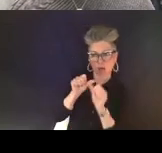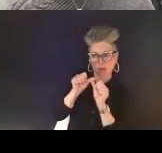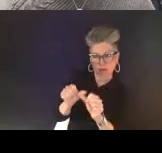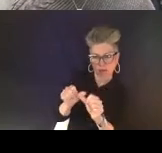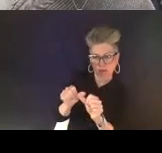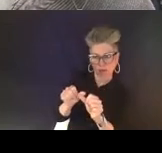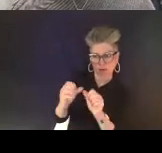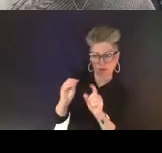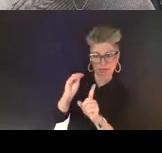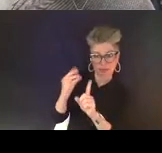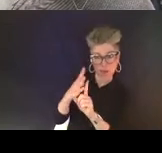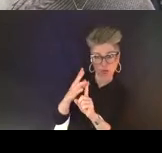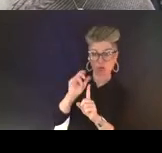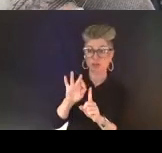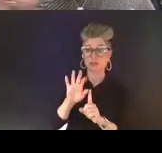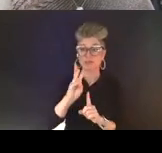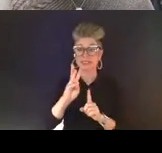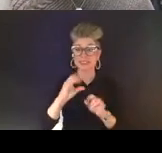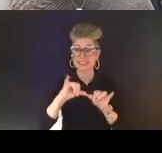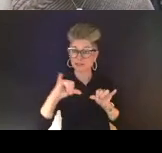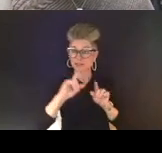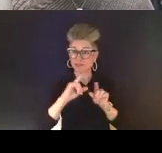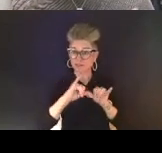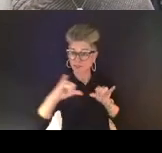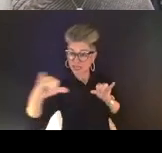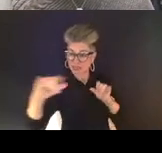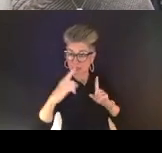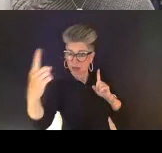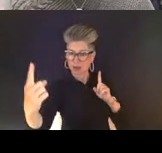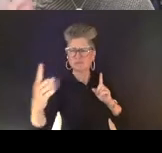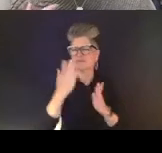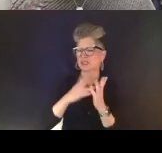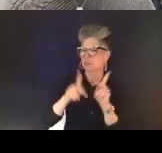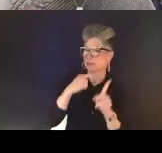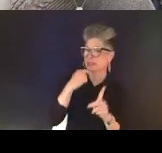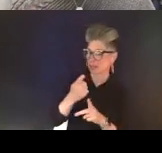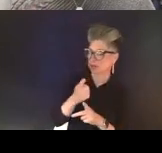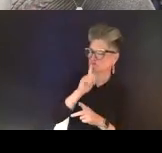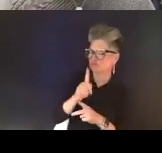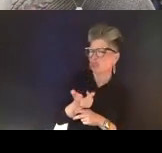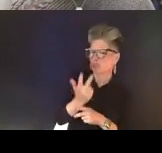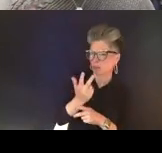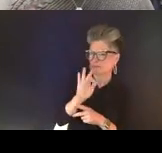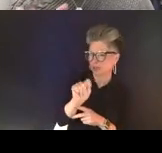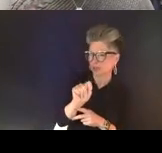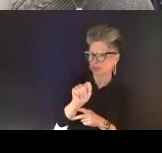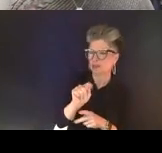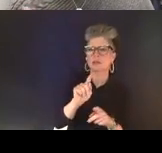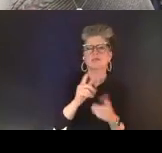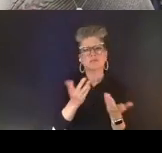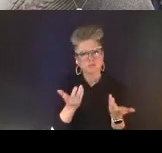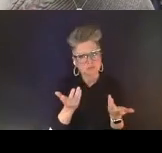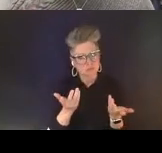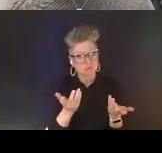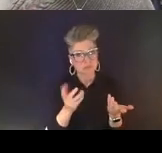you are within 6 feet of a person, and there's some talk about it being only 3 feet, that if you're